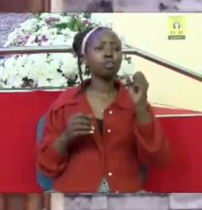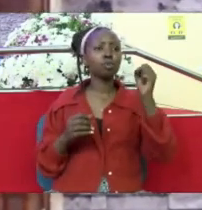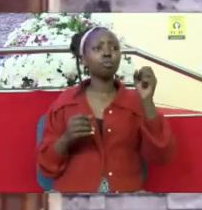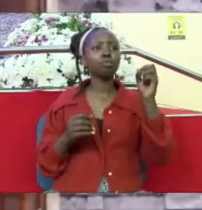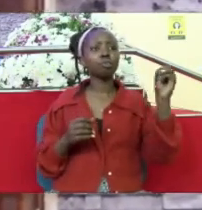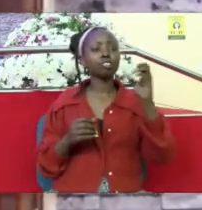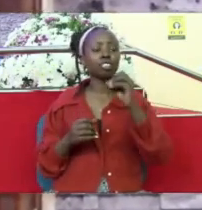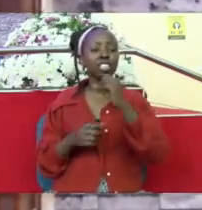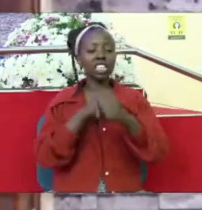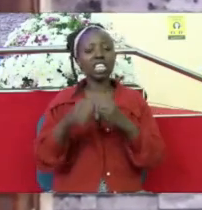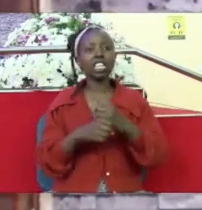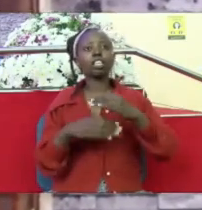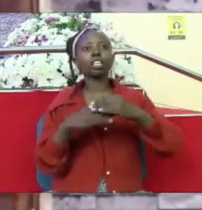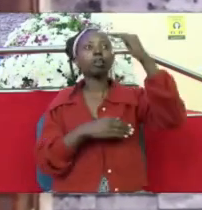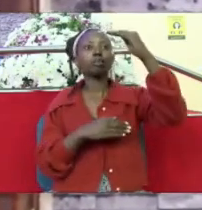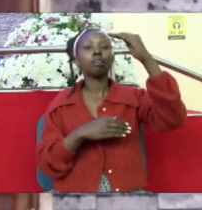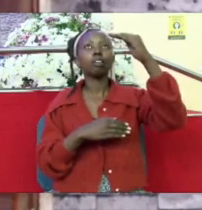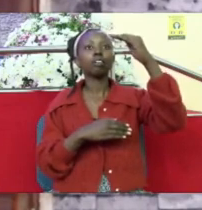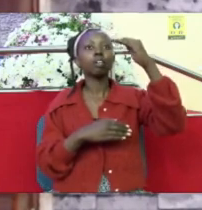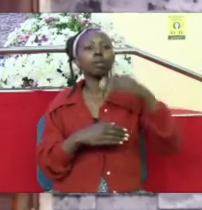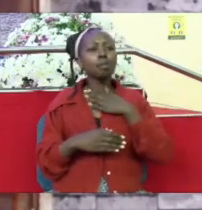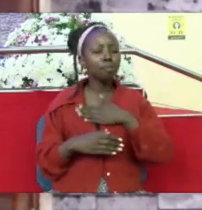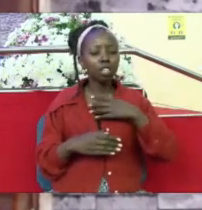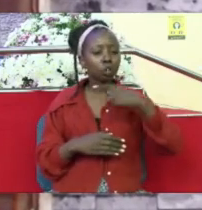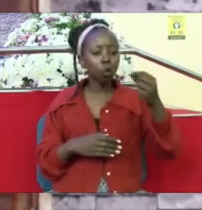wewe ni miaka 50 na zaidi. Enda ukatupe mchanga.